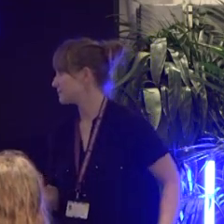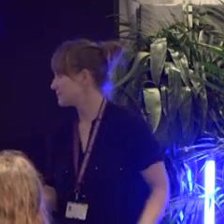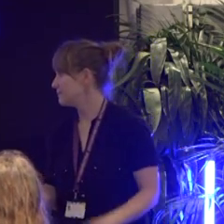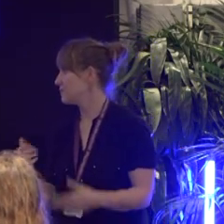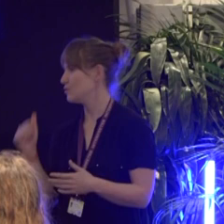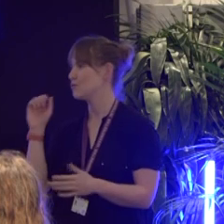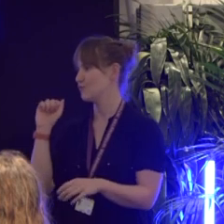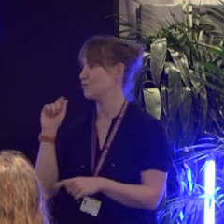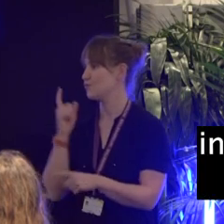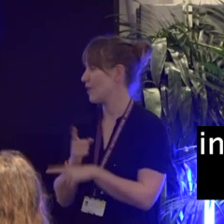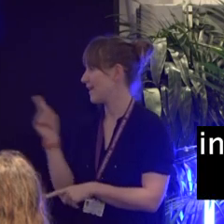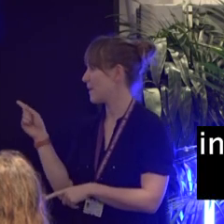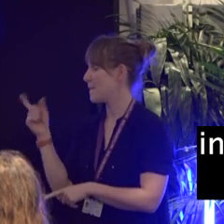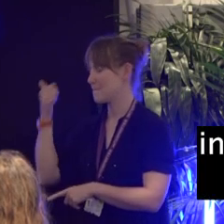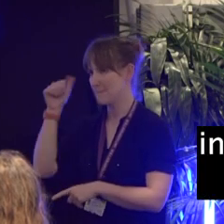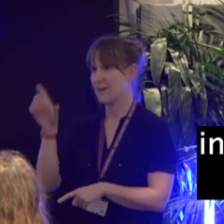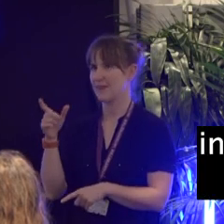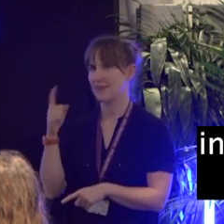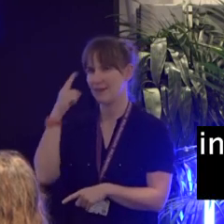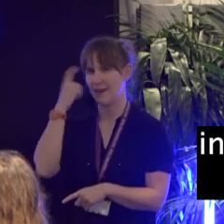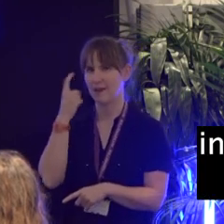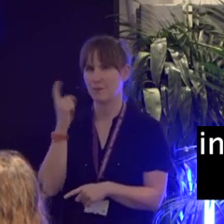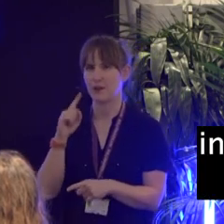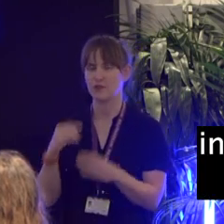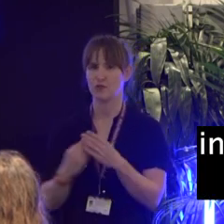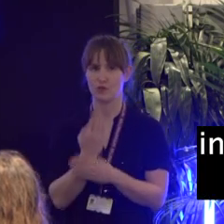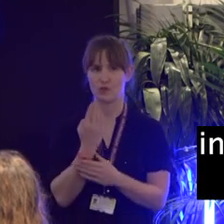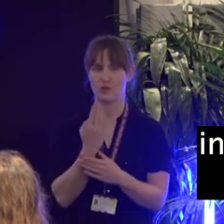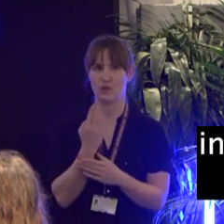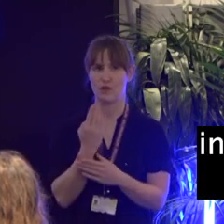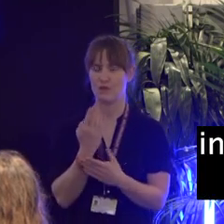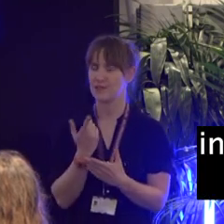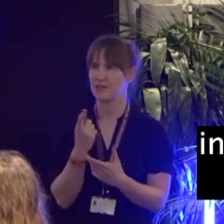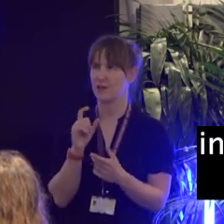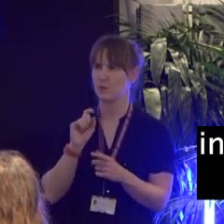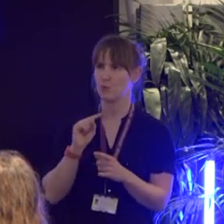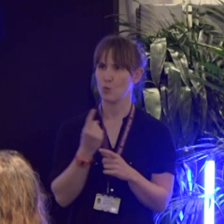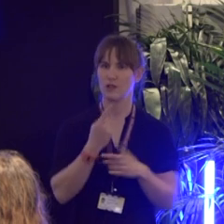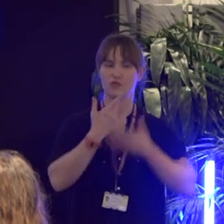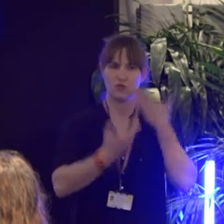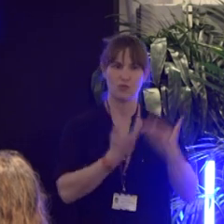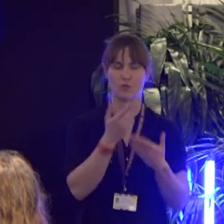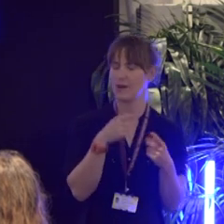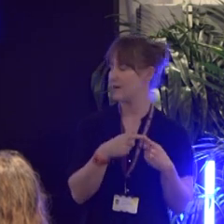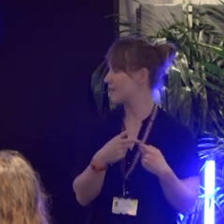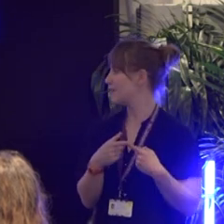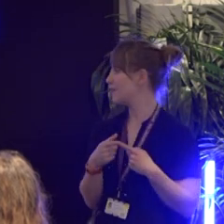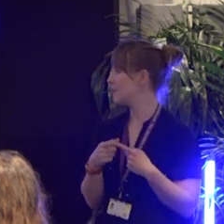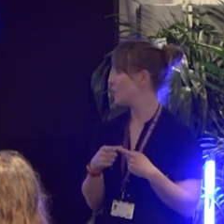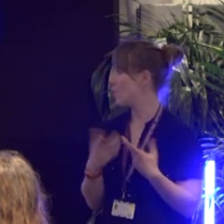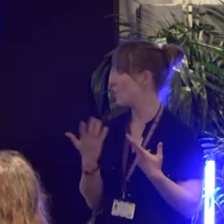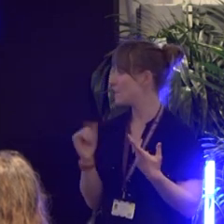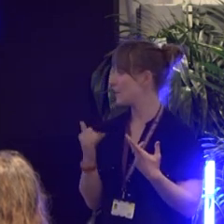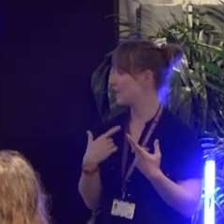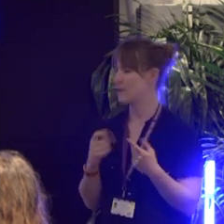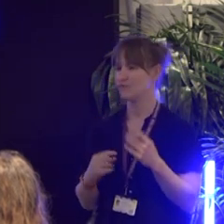You're right, I've been thinking of novelty in terms of like a new narrative structure that people aren't familiar with, or a